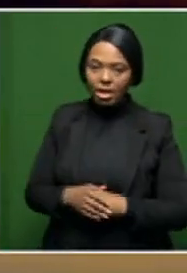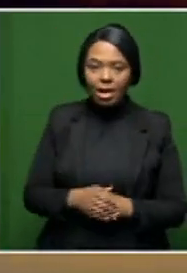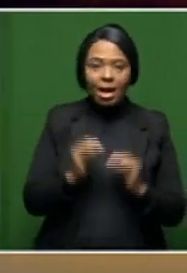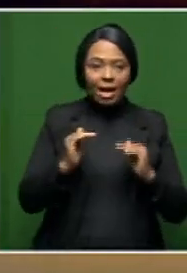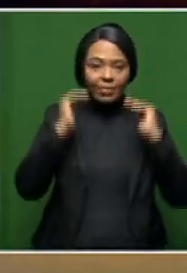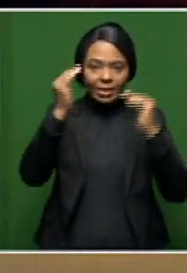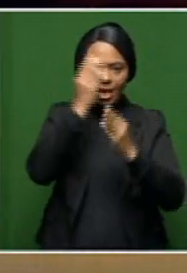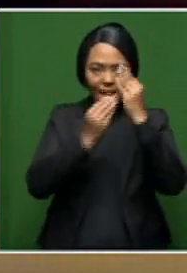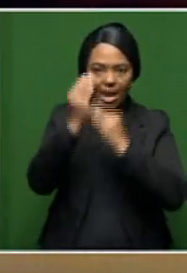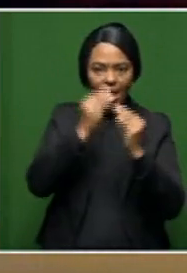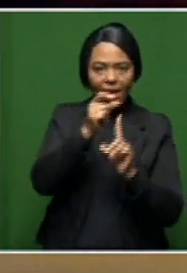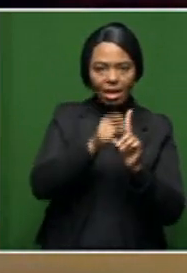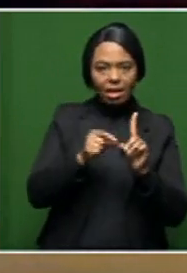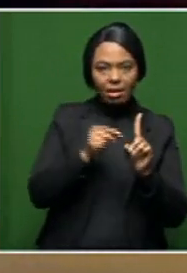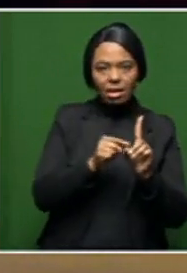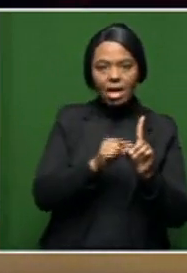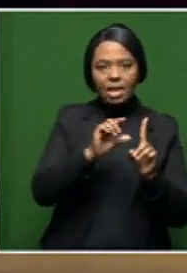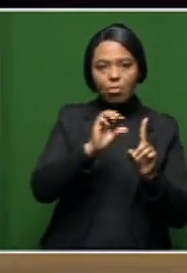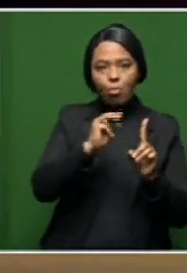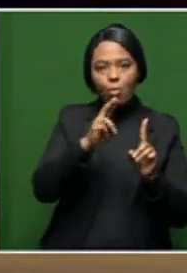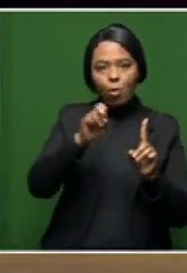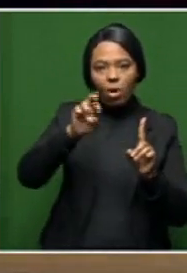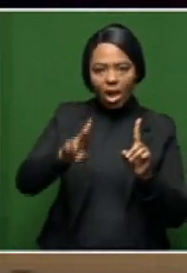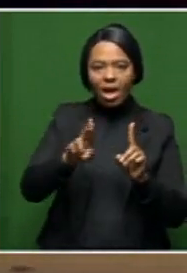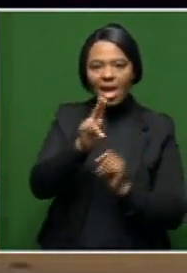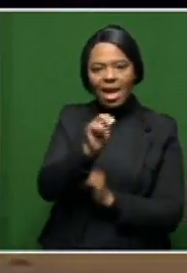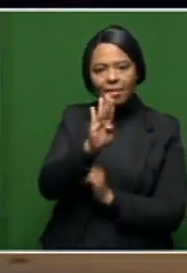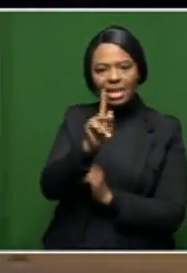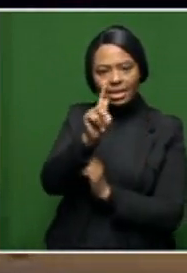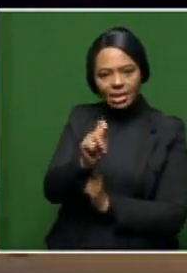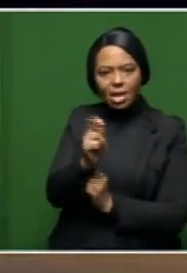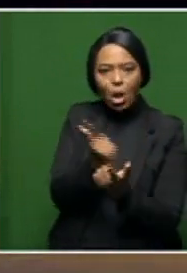Learn's Christopher Muller, and he's been speaking to us about their newly launched NBT